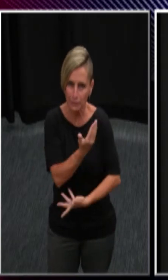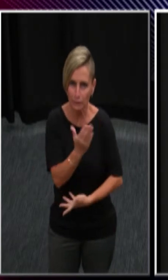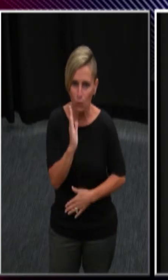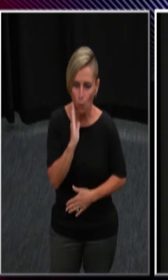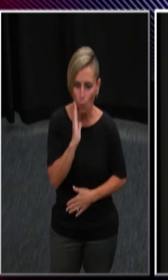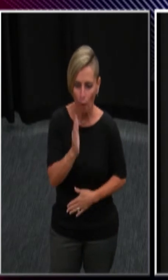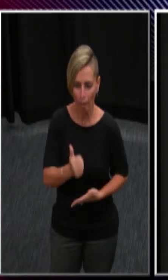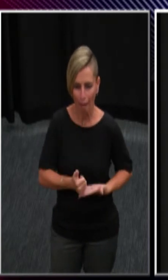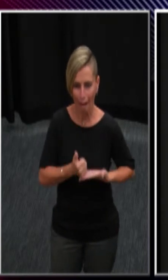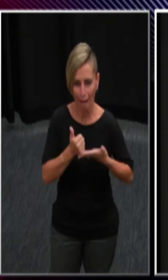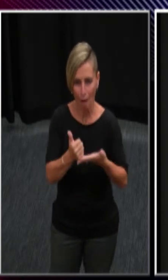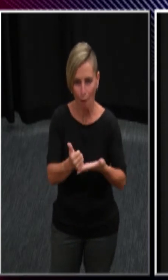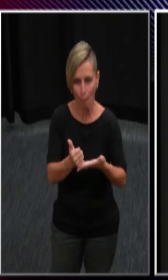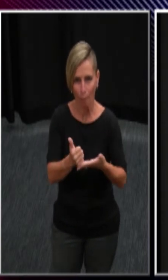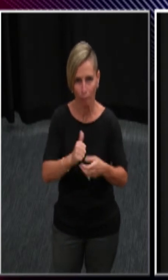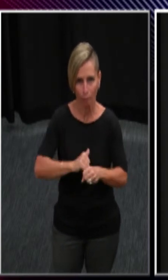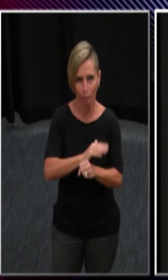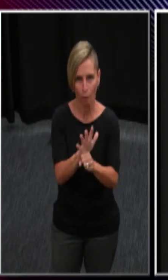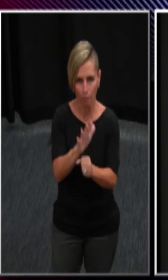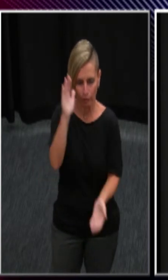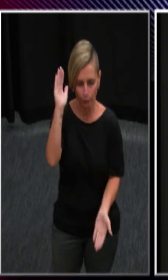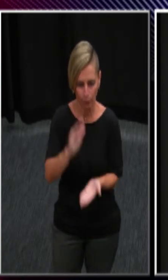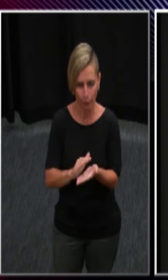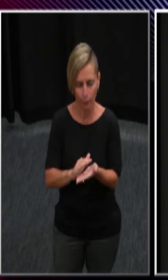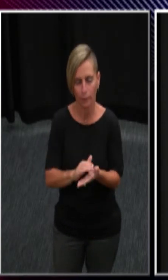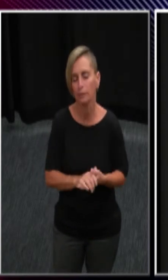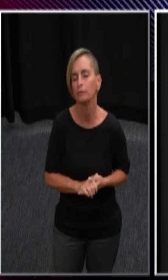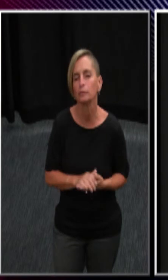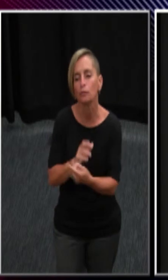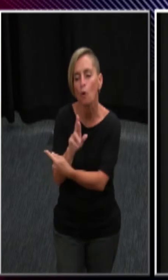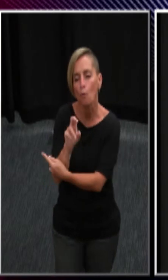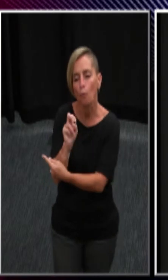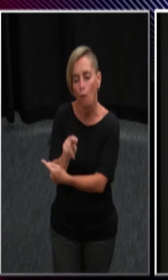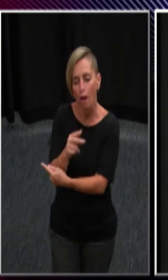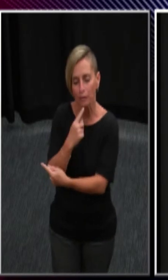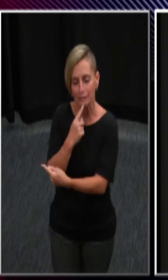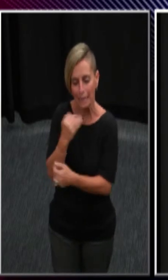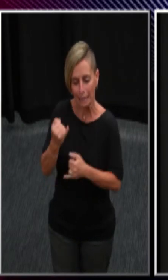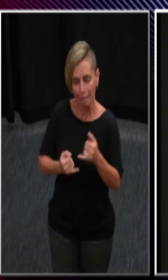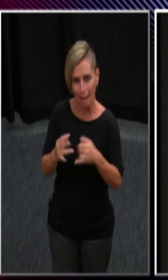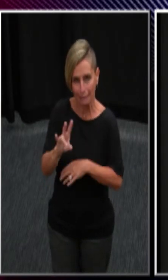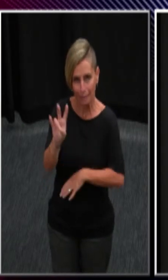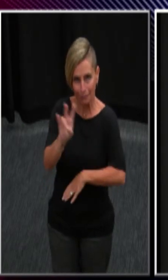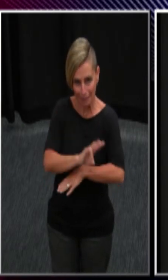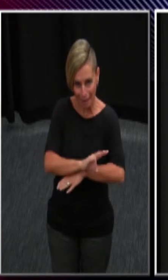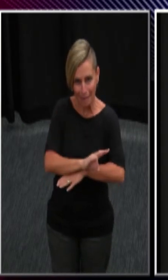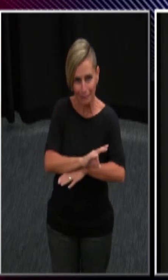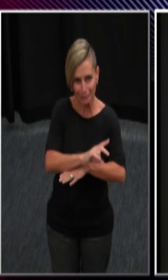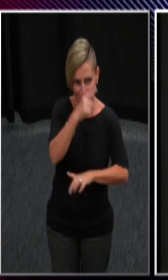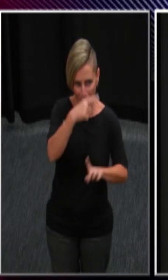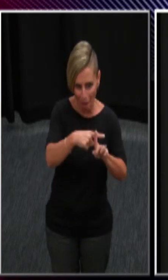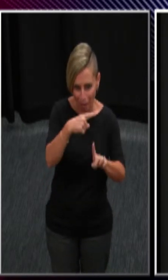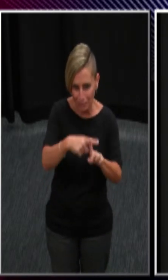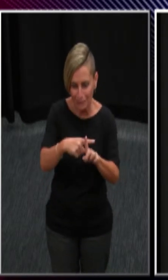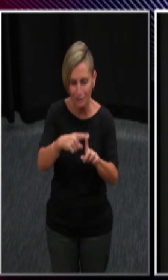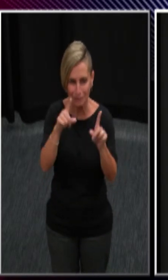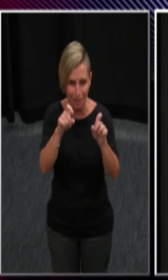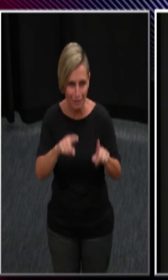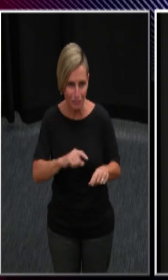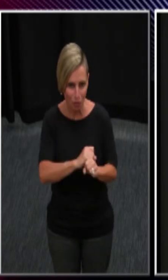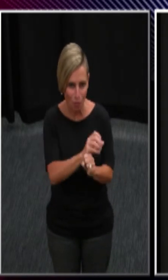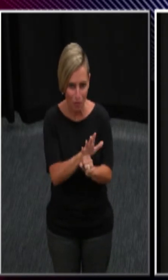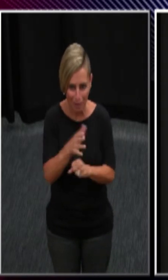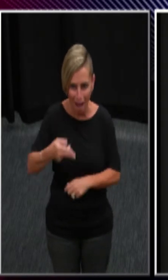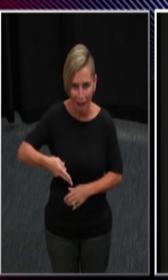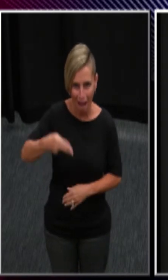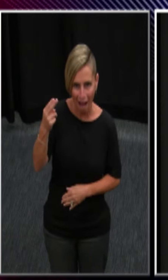So when Ron mentioned over the last 7 days, our positivity rate has been high, and it's been like that for several weeks. When